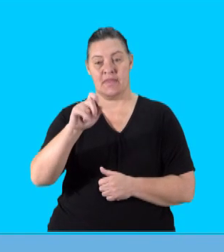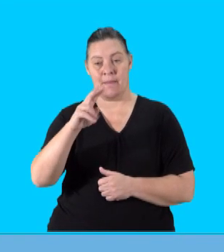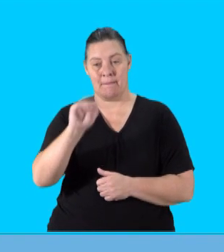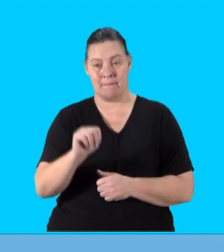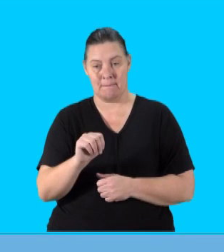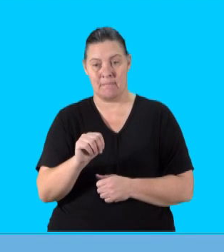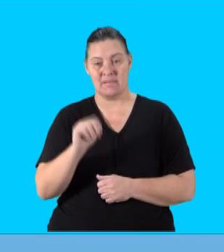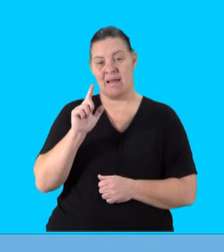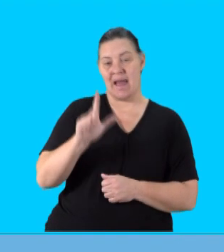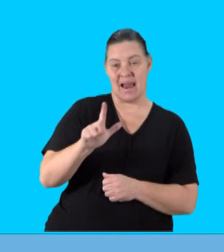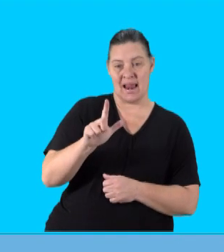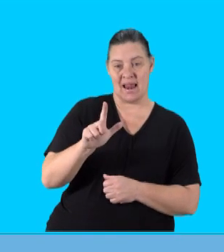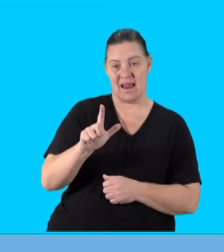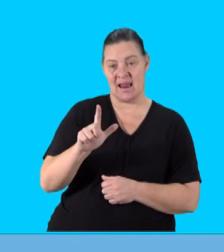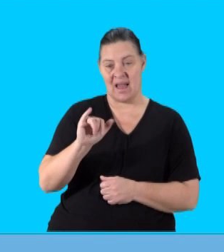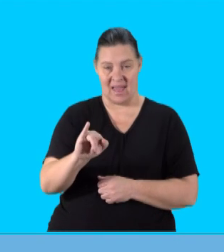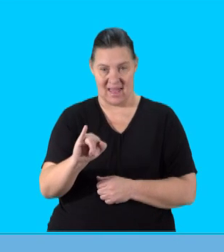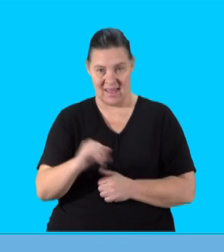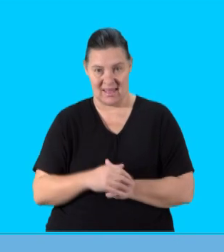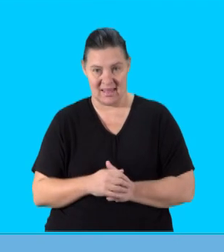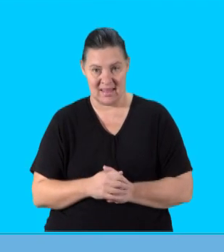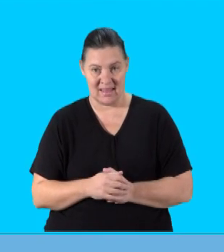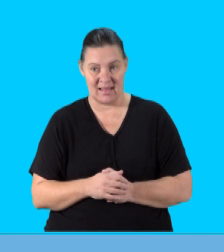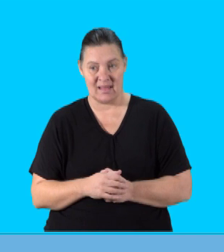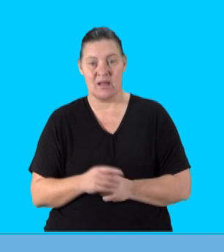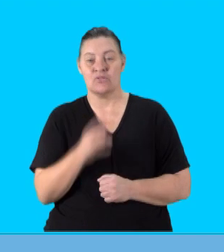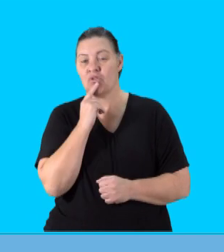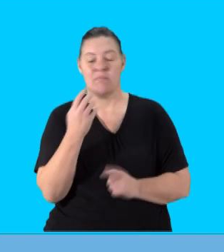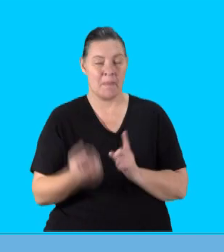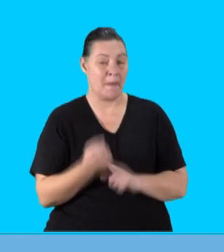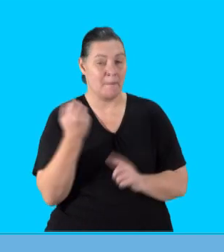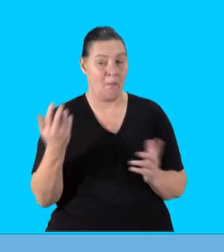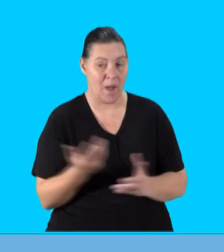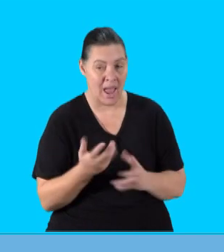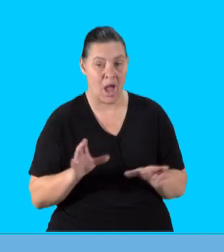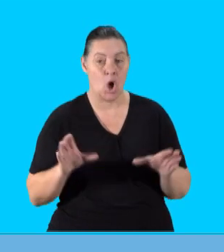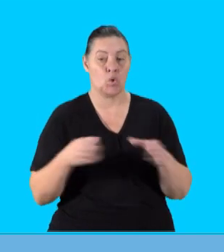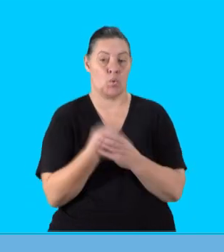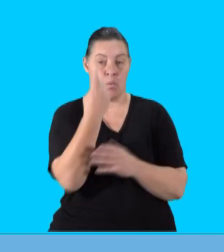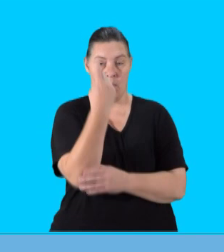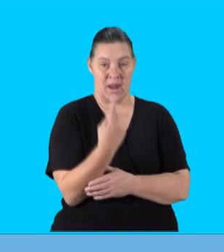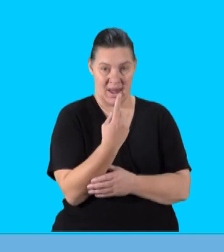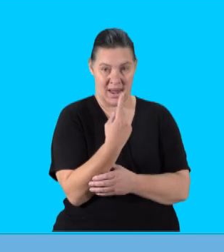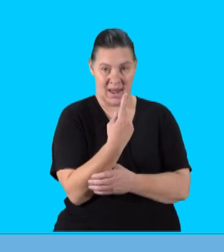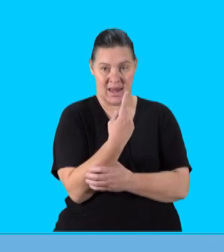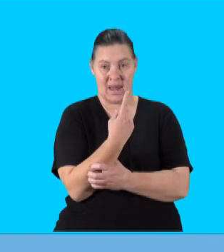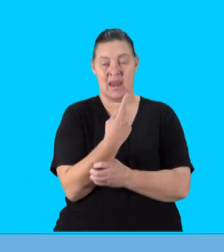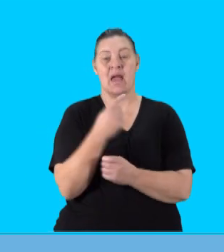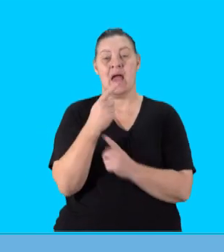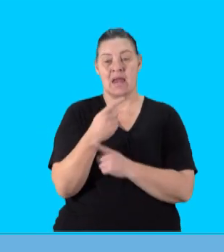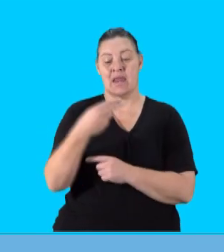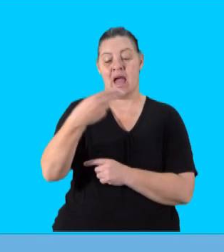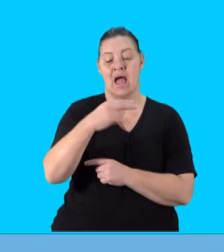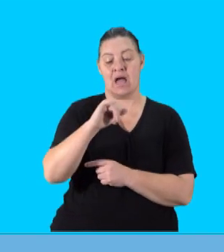there. That was easy to find. So lithium is there. It's found in group 1 in the